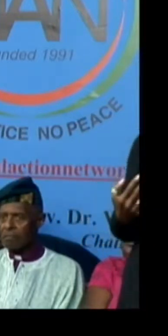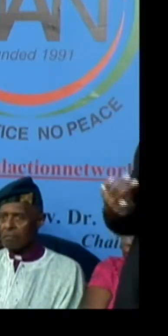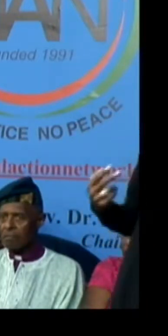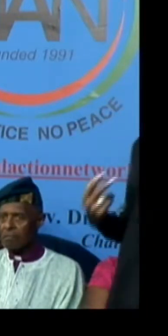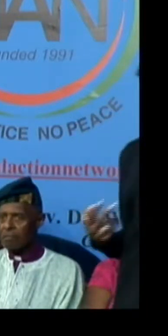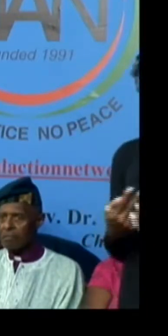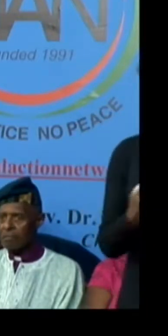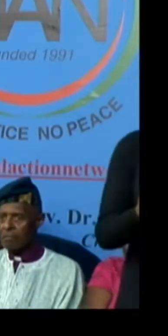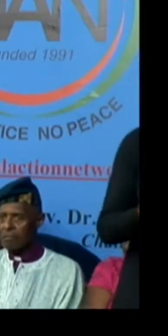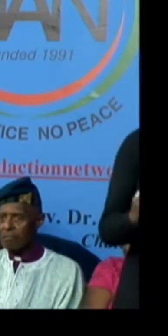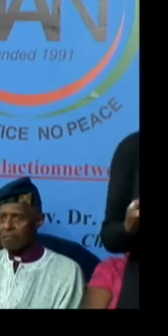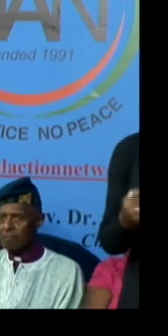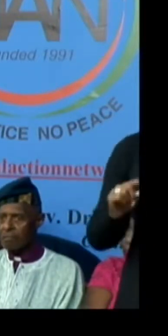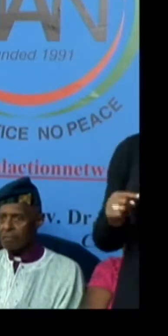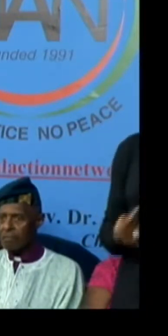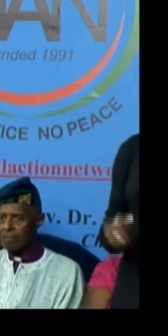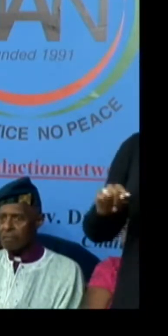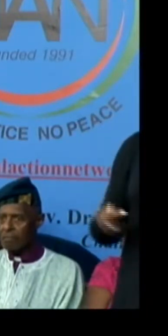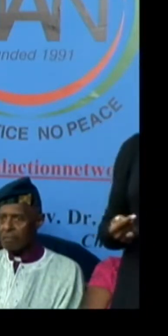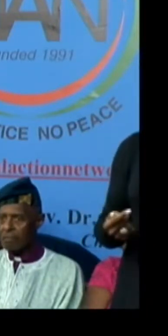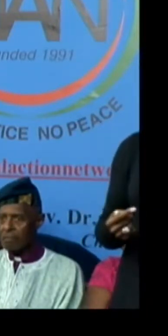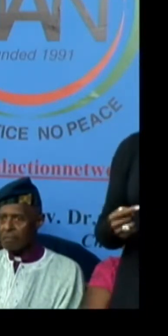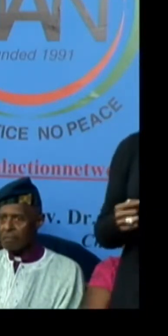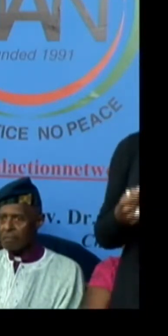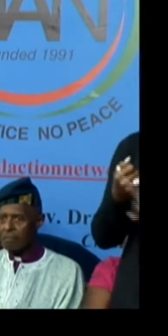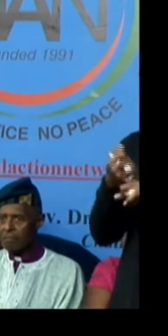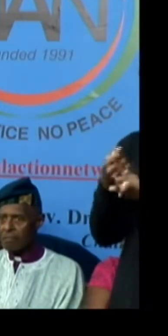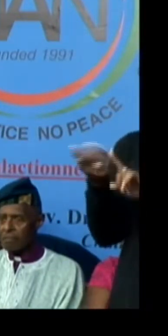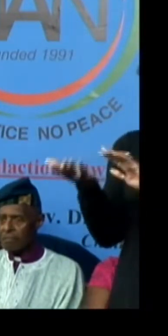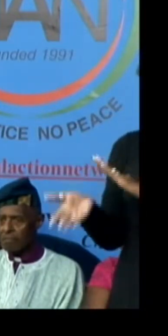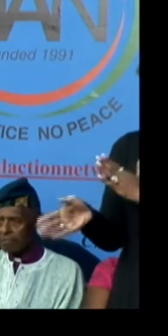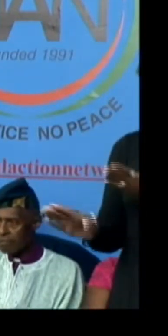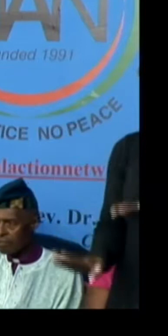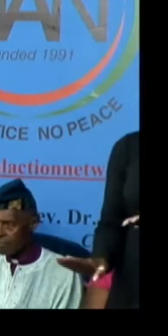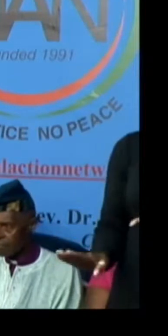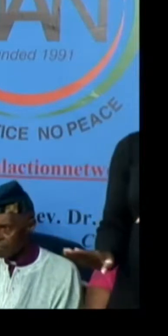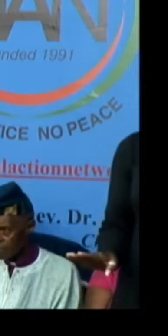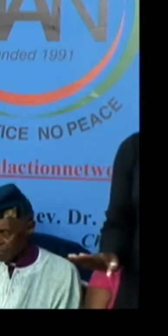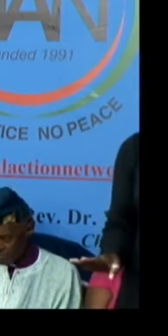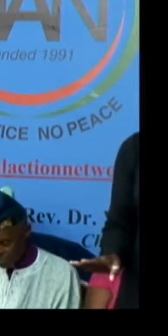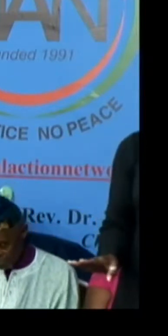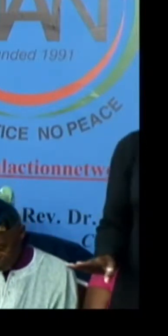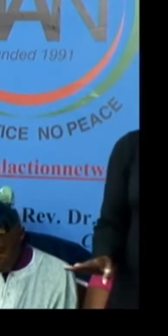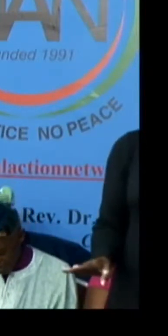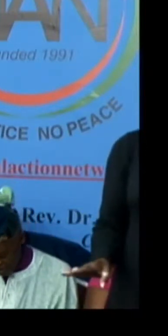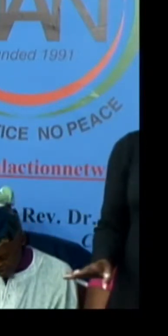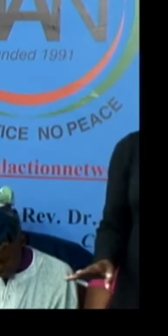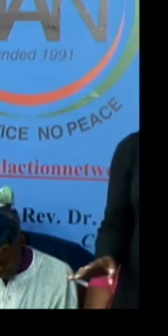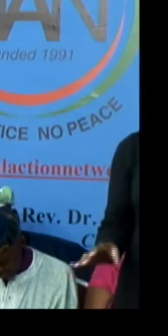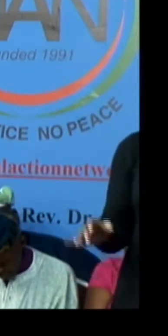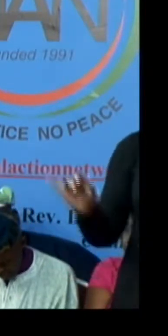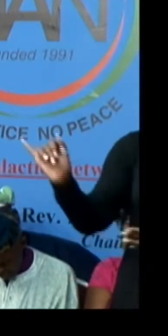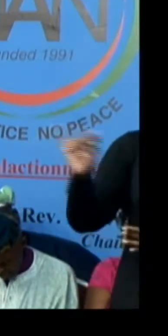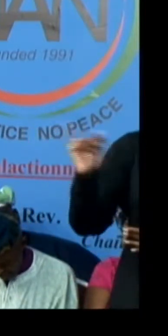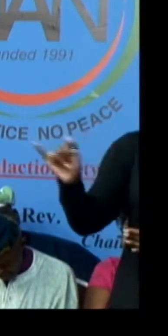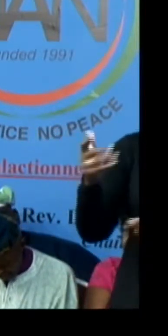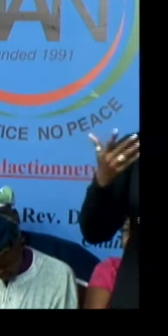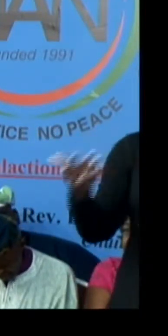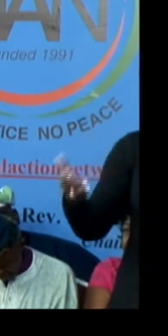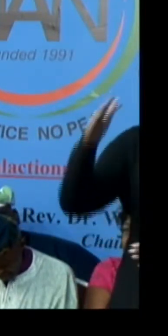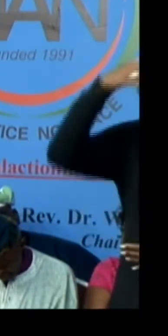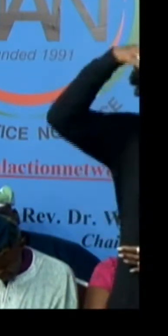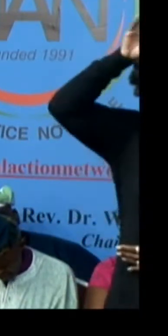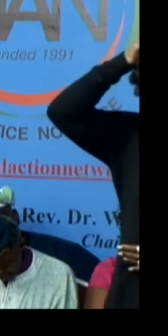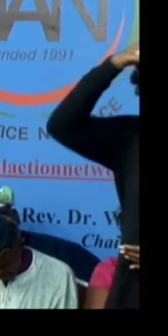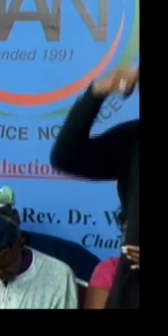I think that we have got to go to Washington and make a stand that this is